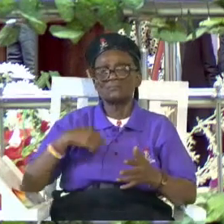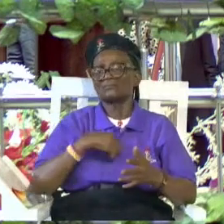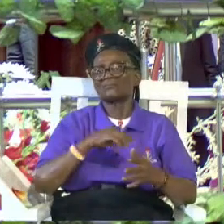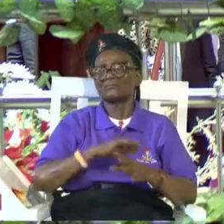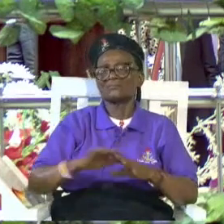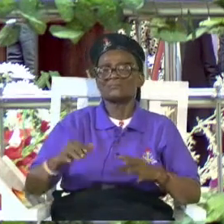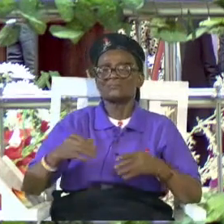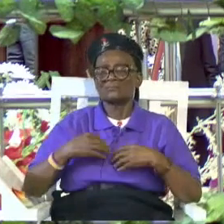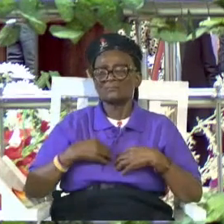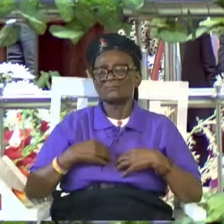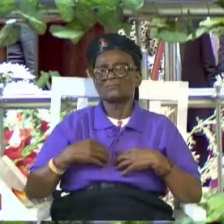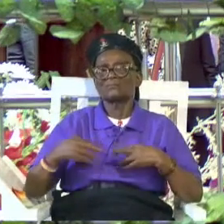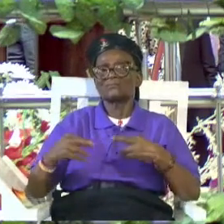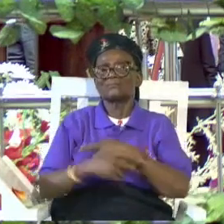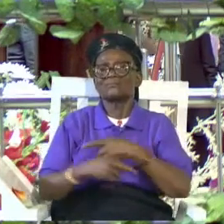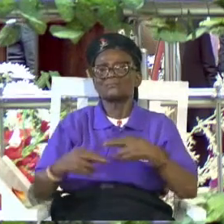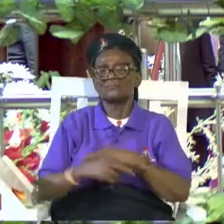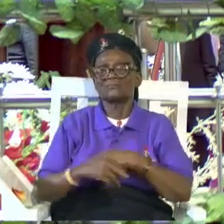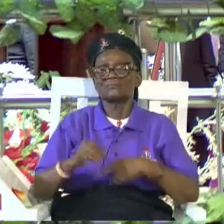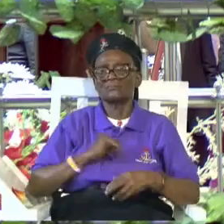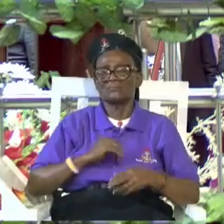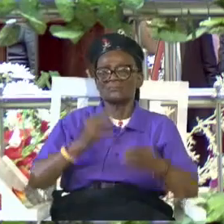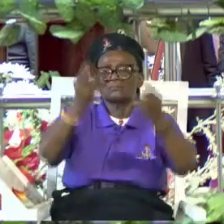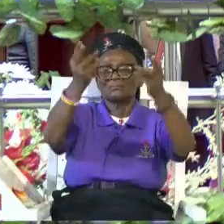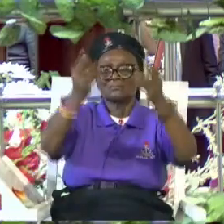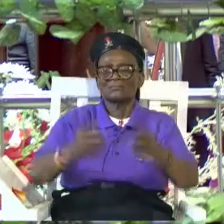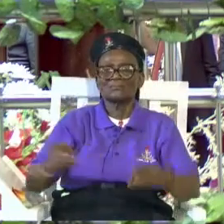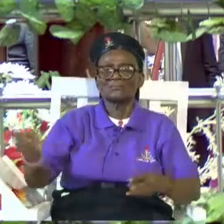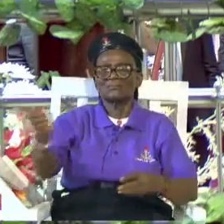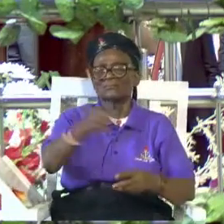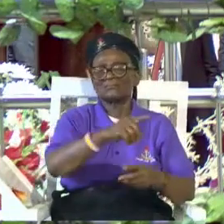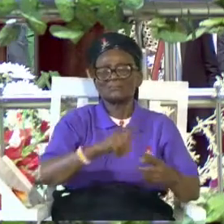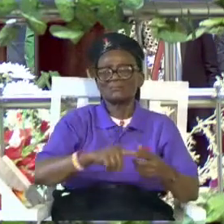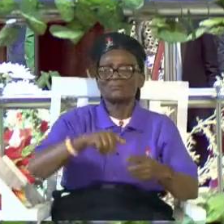And I want you to go back home tonight praising God,